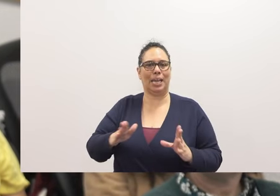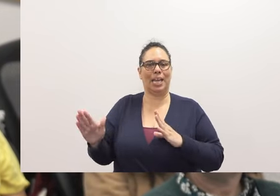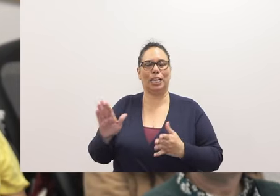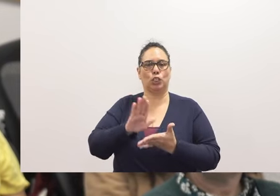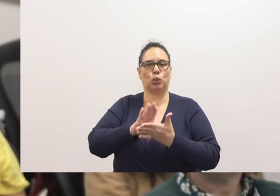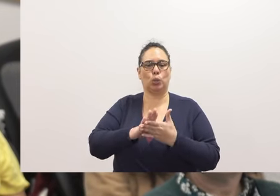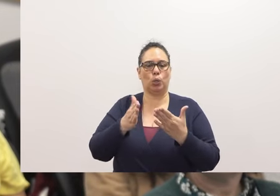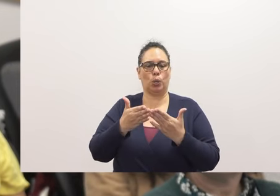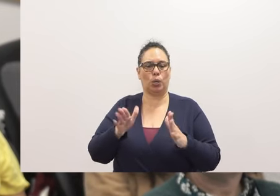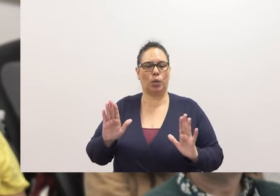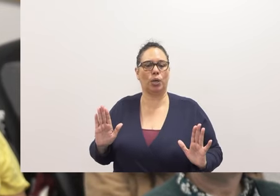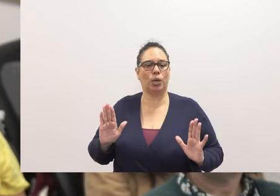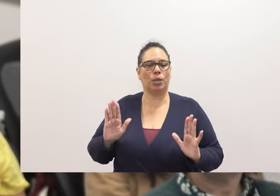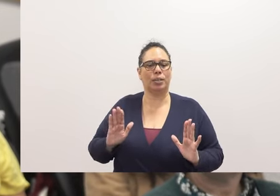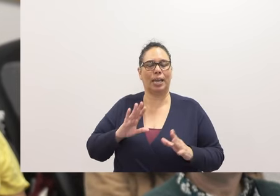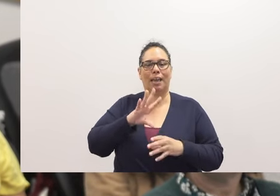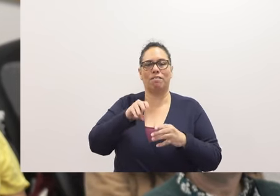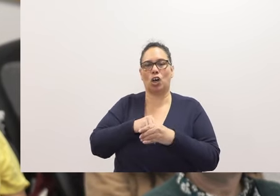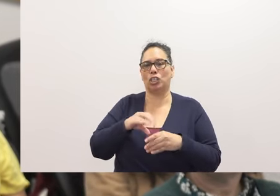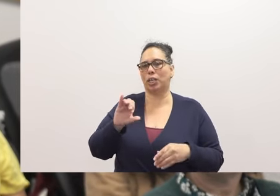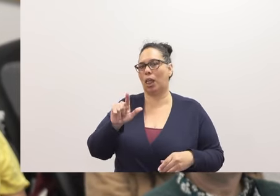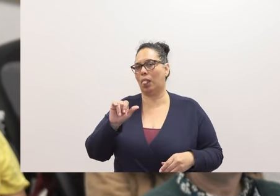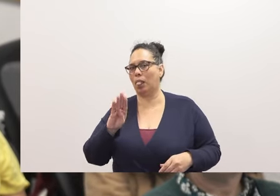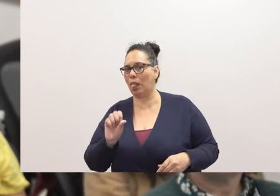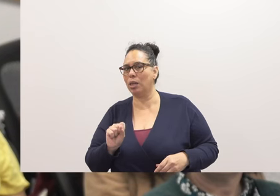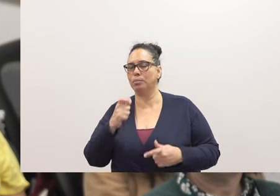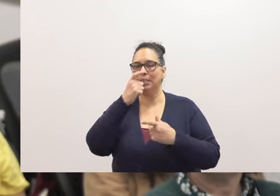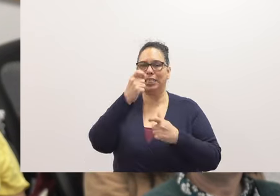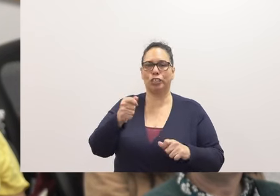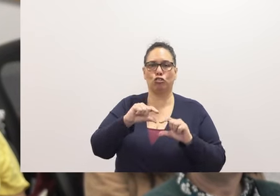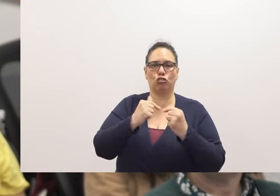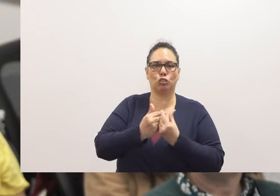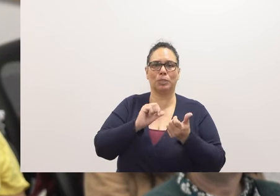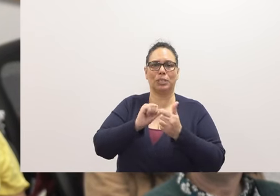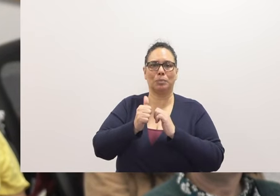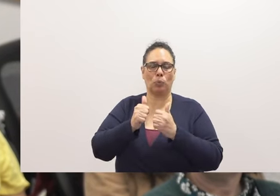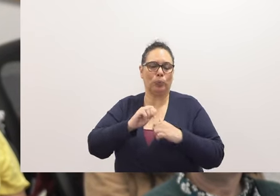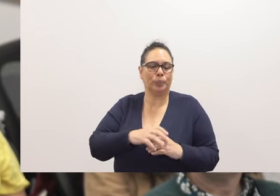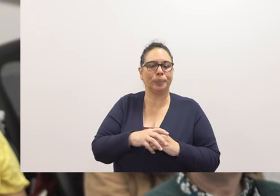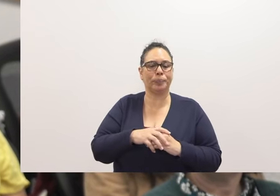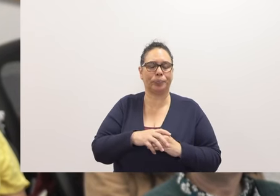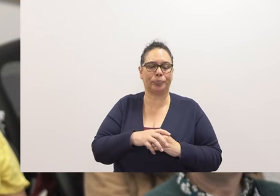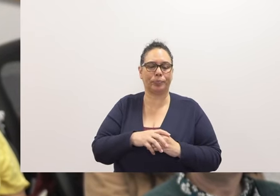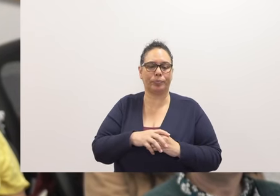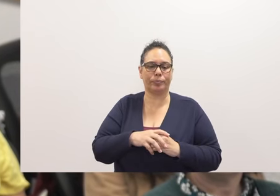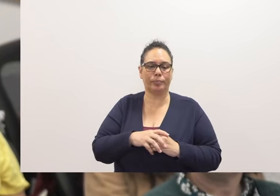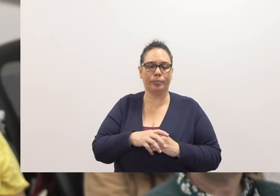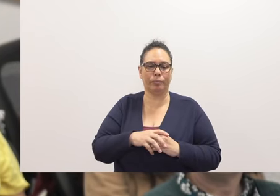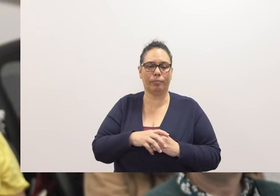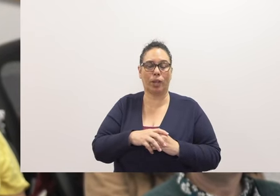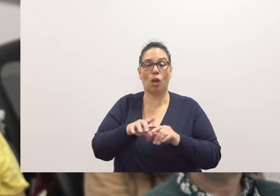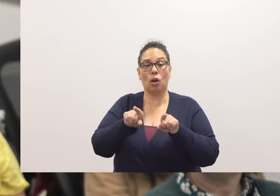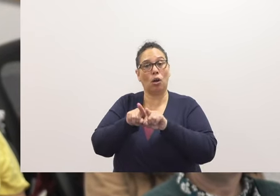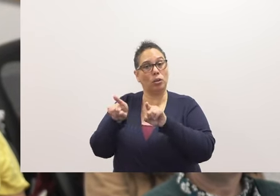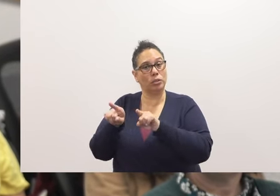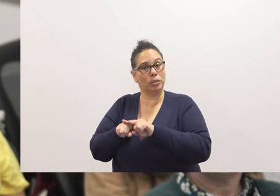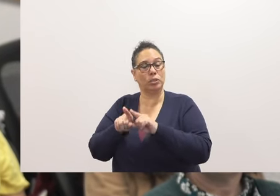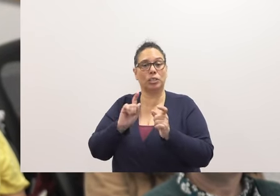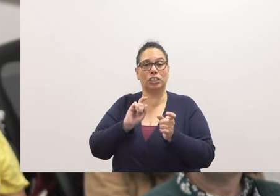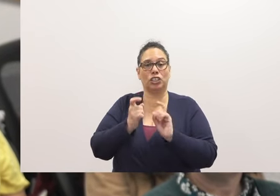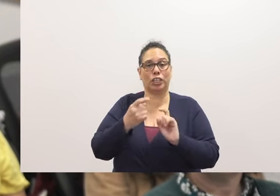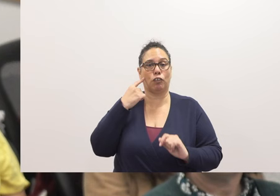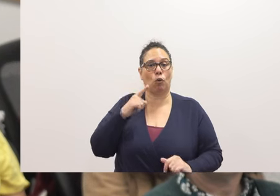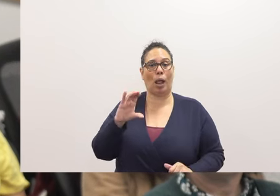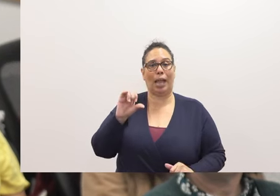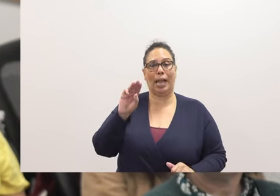school-wide lip dub that involves all the clubs, interest groups, and sports at CAMS in 2 months. In addition to bringing change for CAMS,